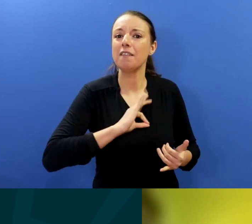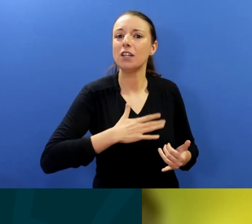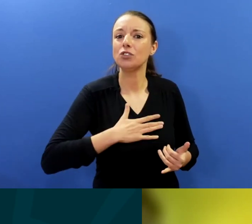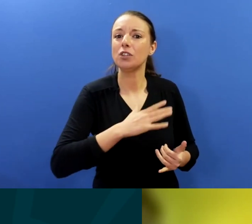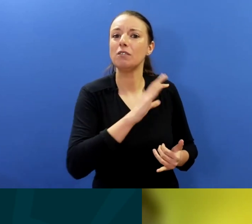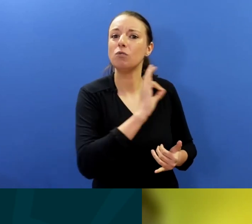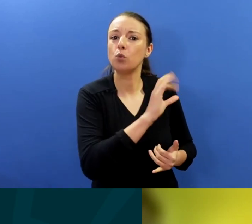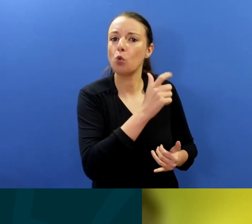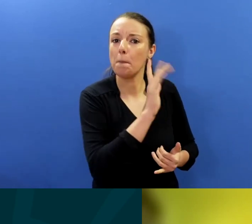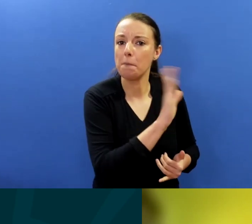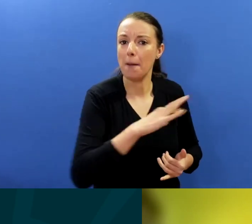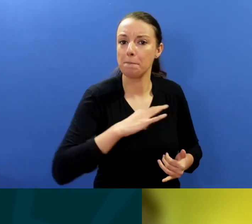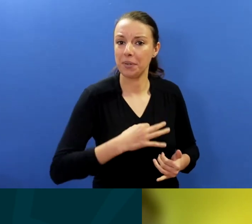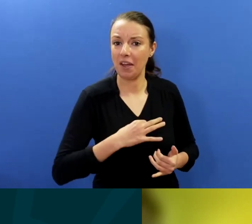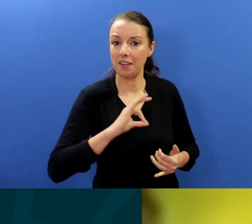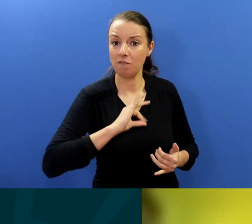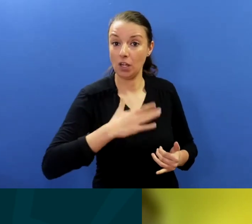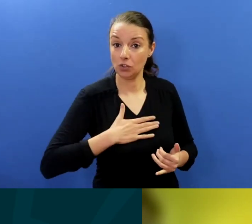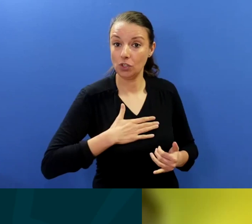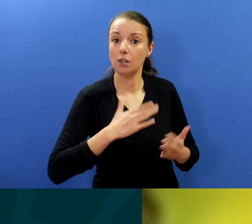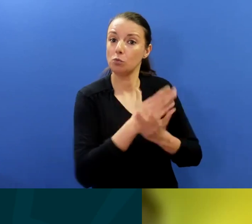way to help individual owners.